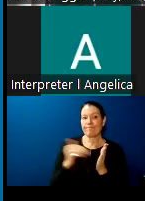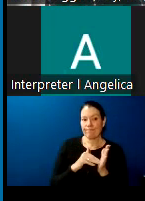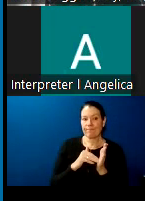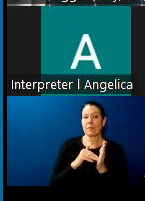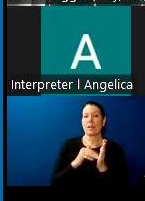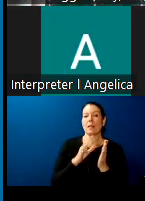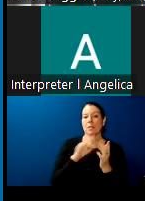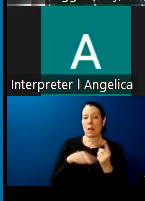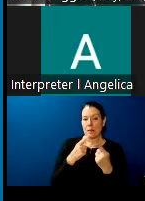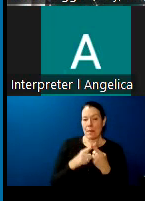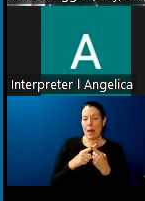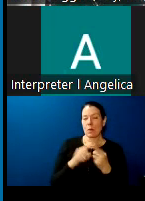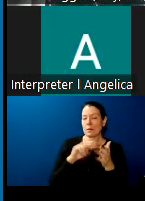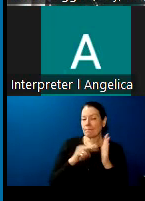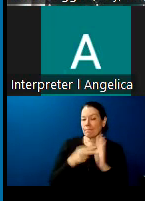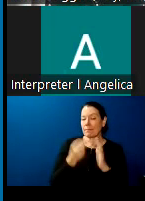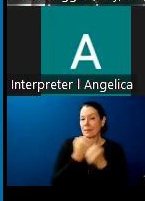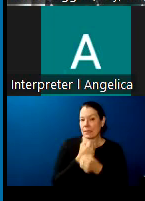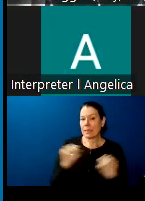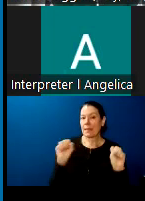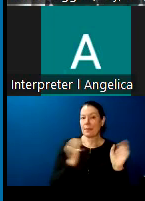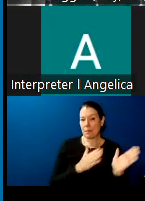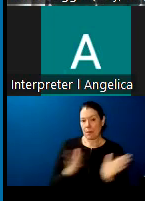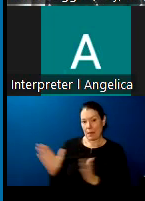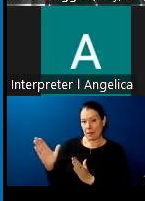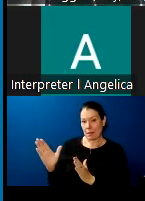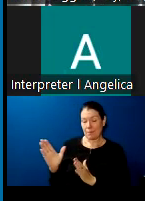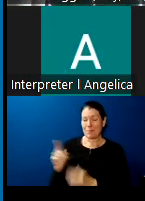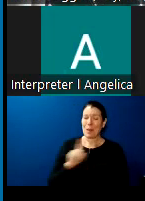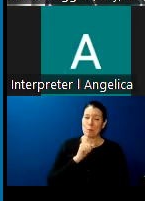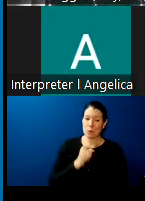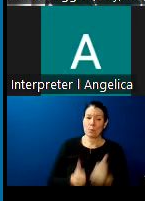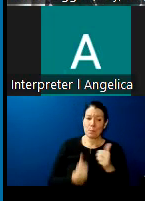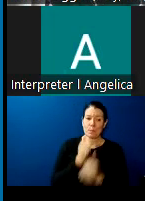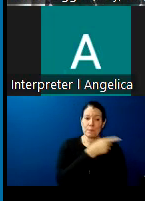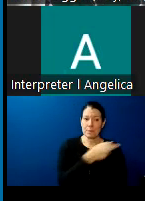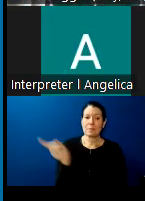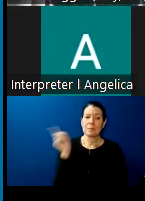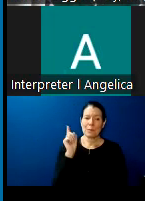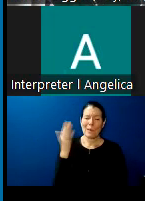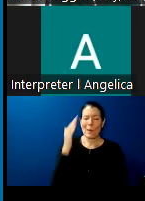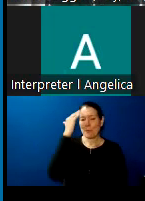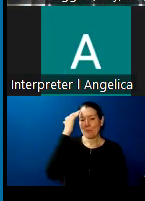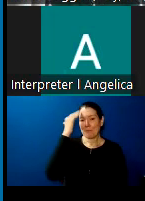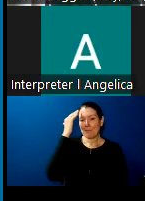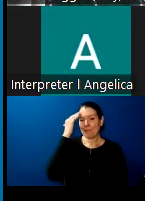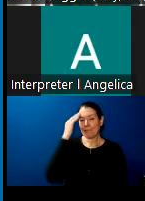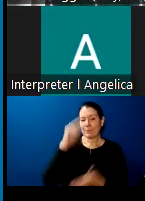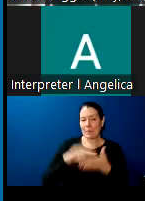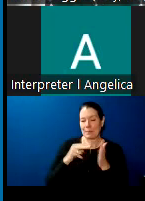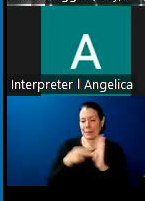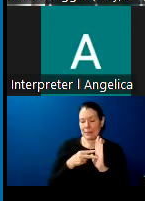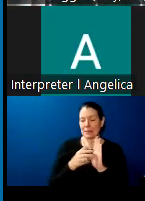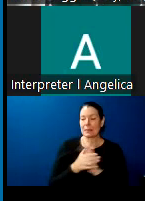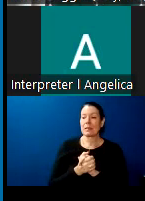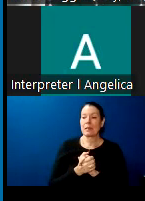basic definition of safety planning for a moment. I'm sure most of you are pretty familiar with what safety planning